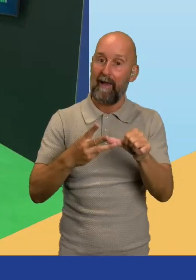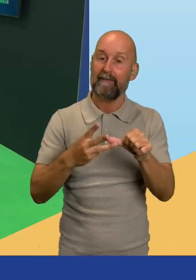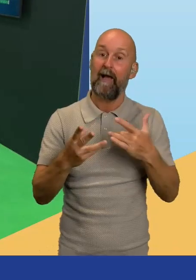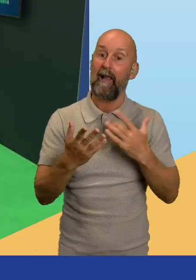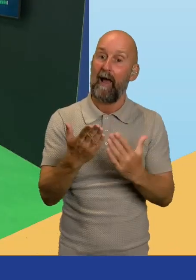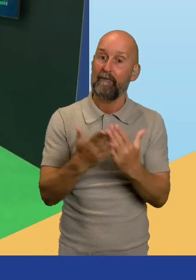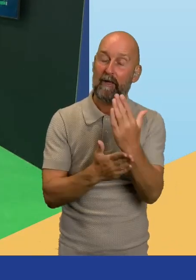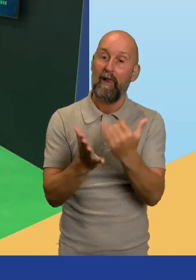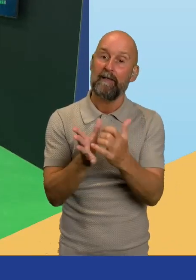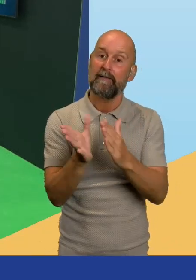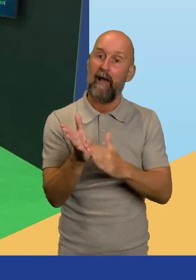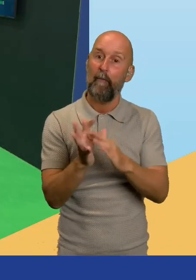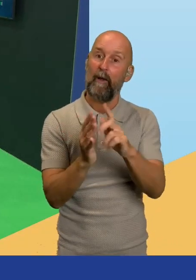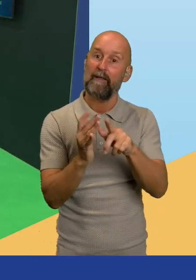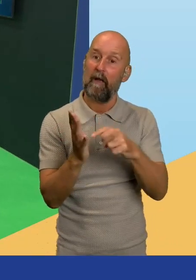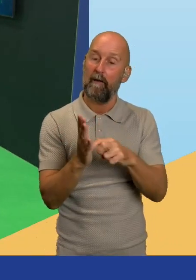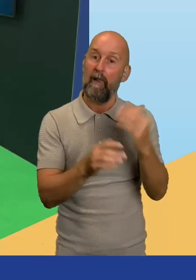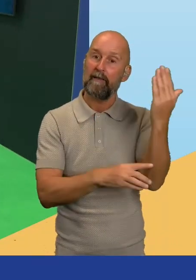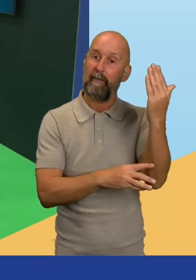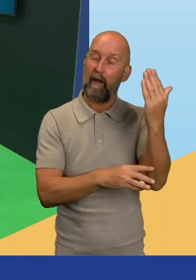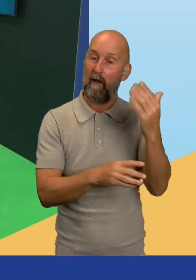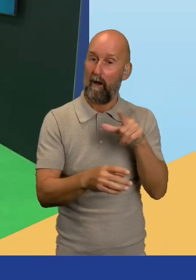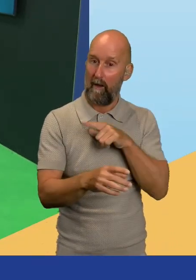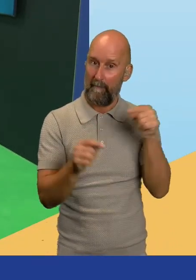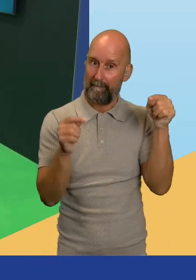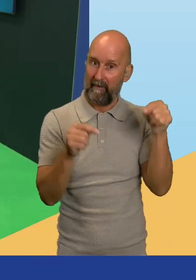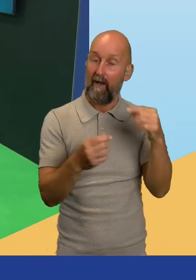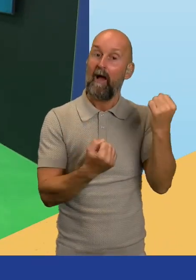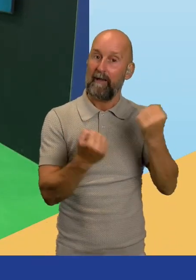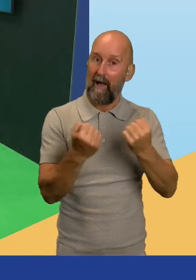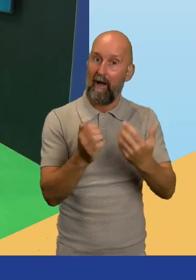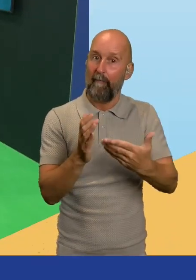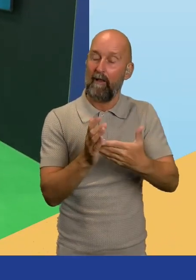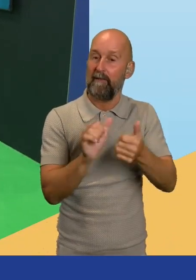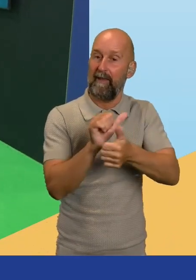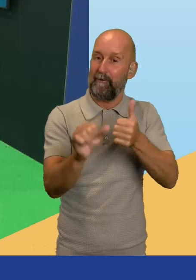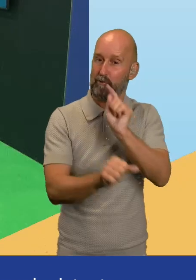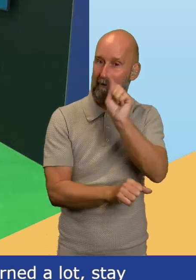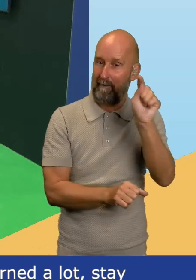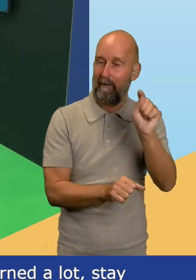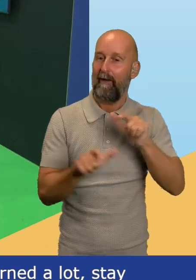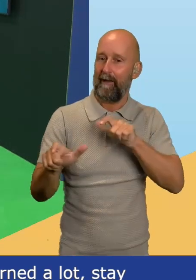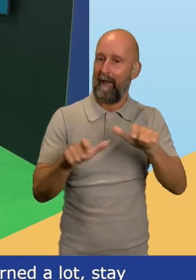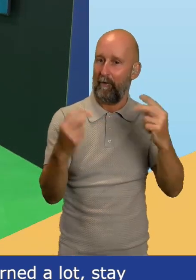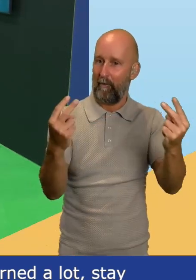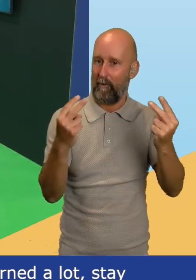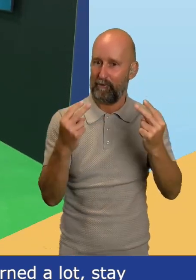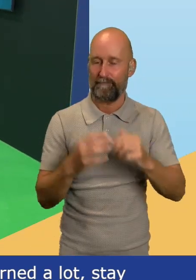streaming Sam Wickerden's speaker session, which is all about cars and the car industry. So stay tuned for that.